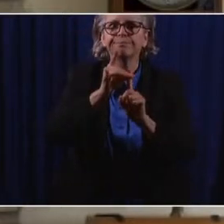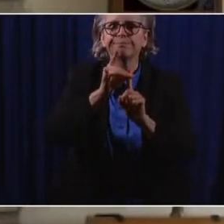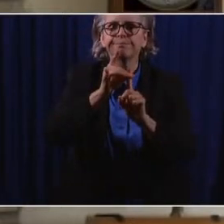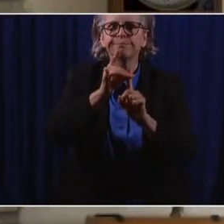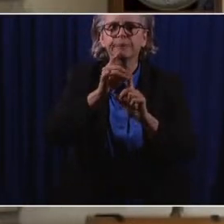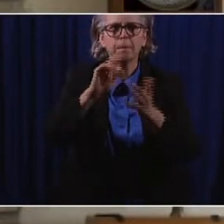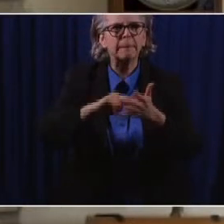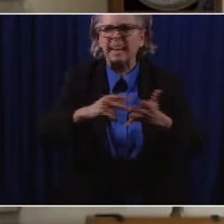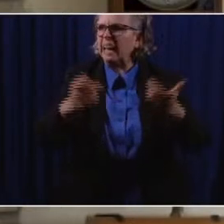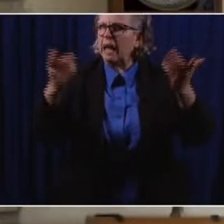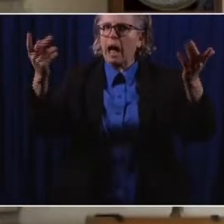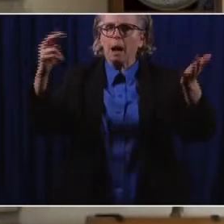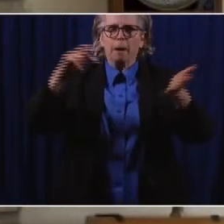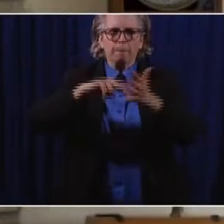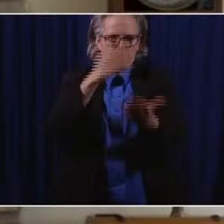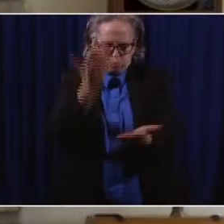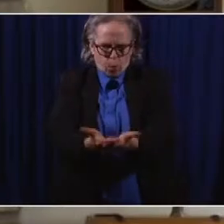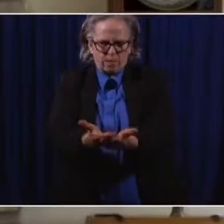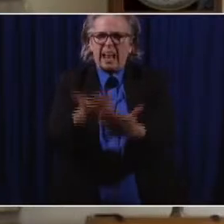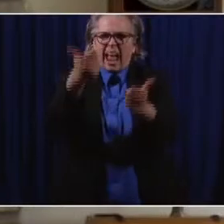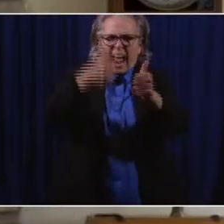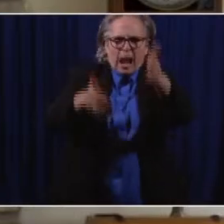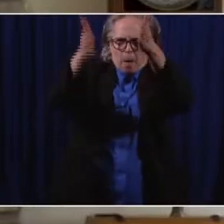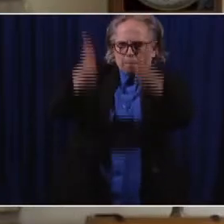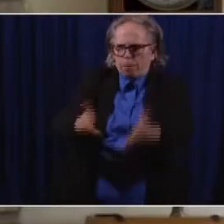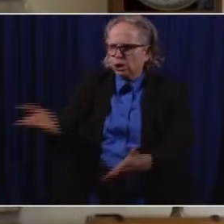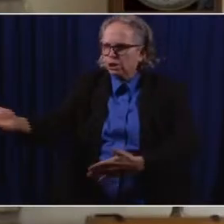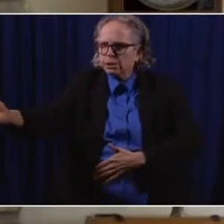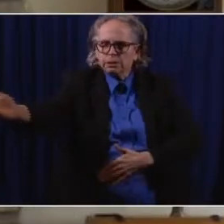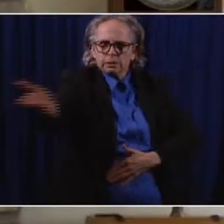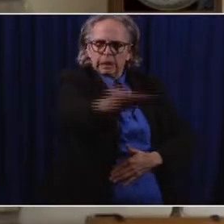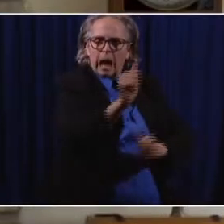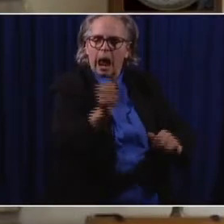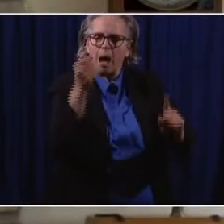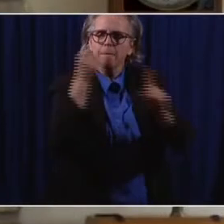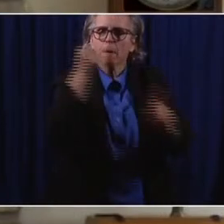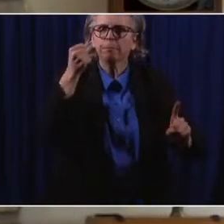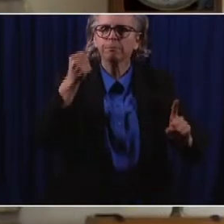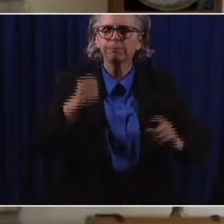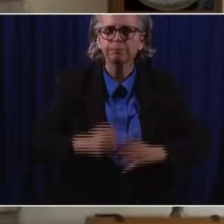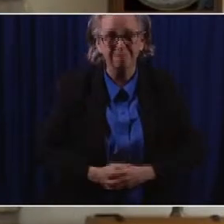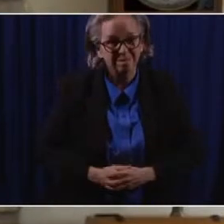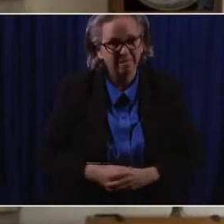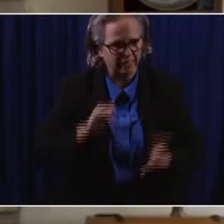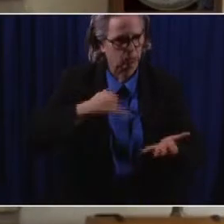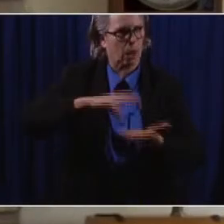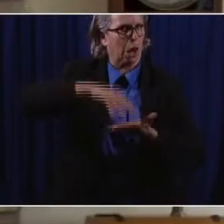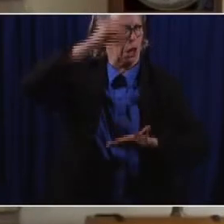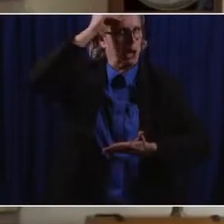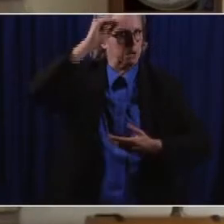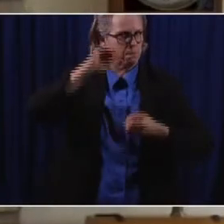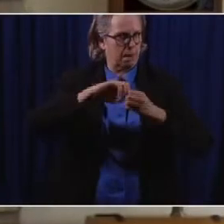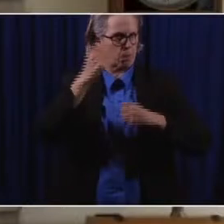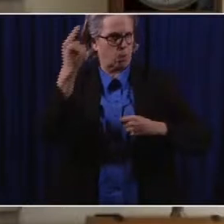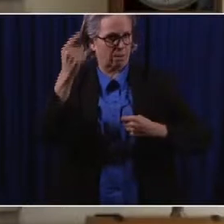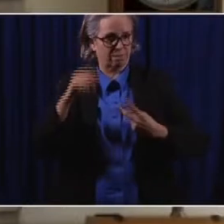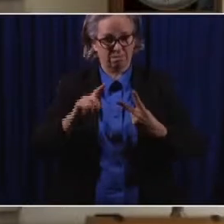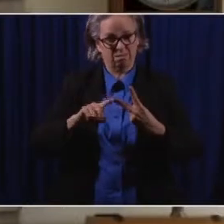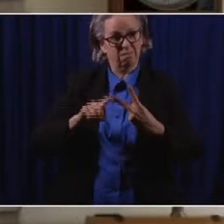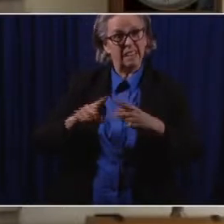one is immune. Second, while testing can be and